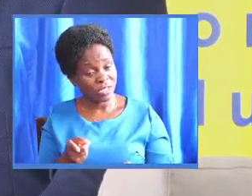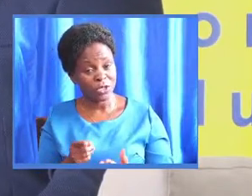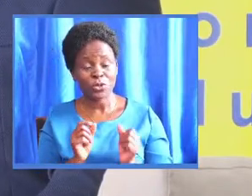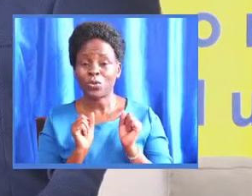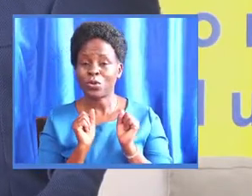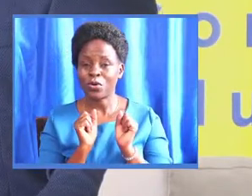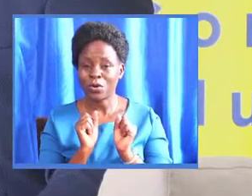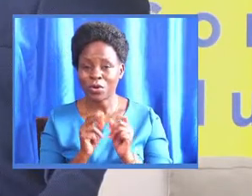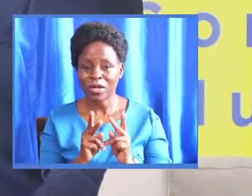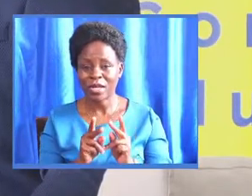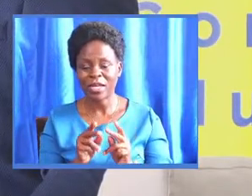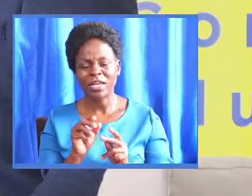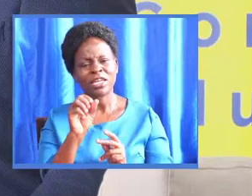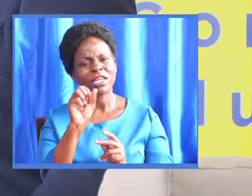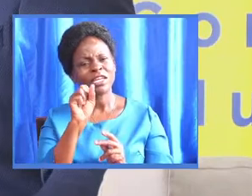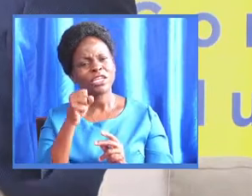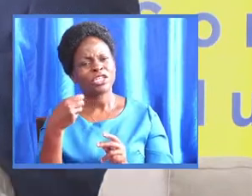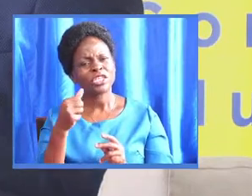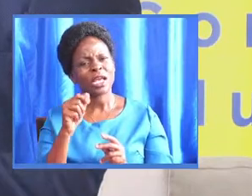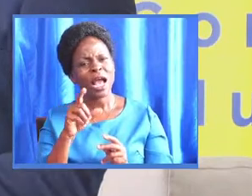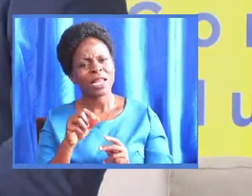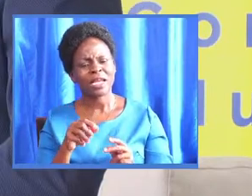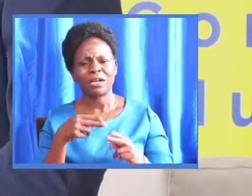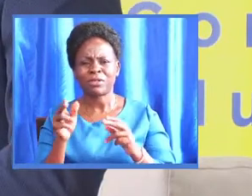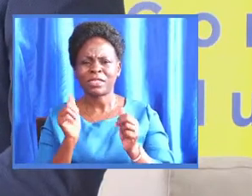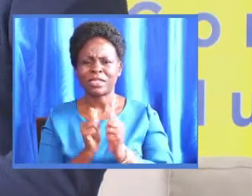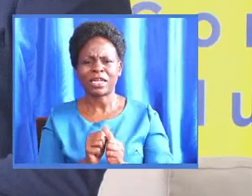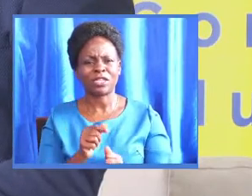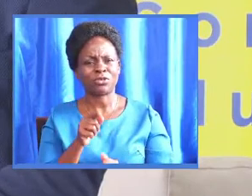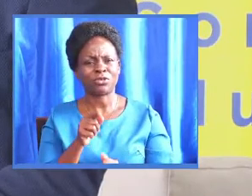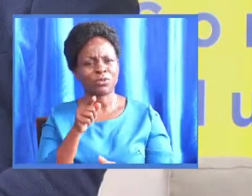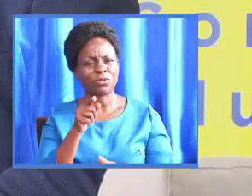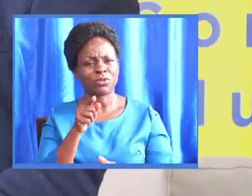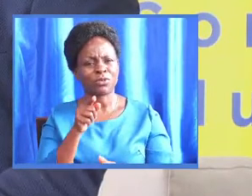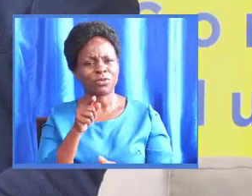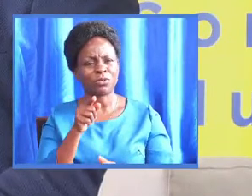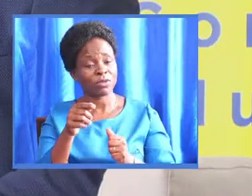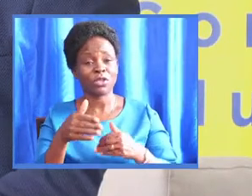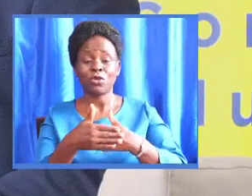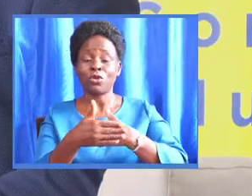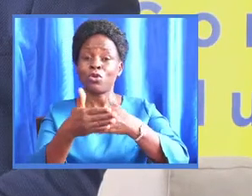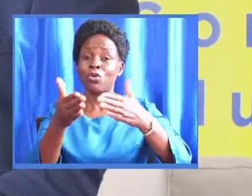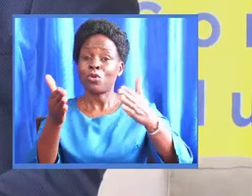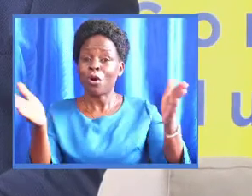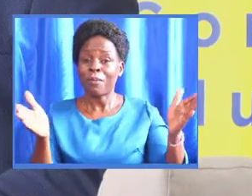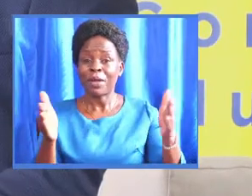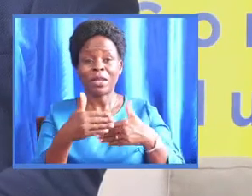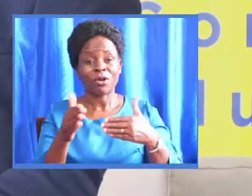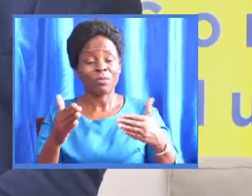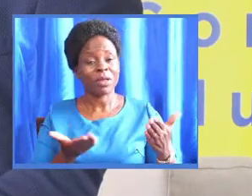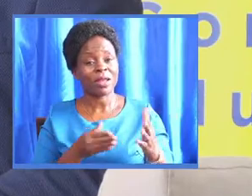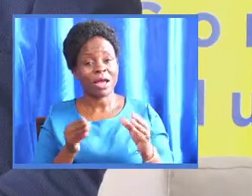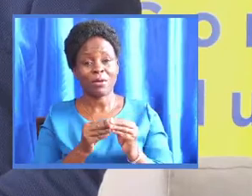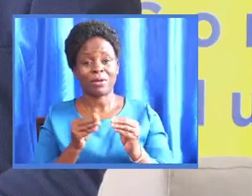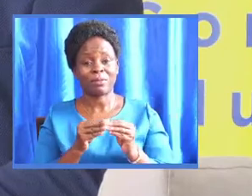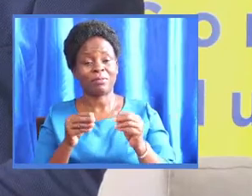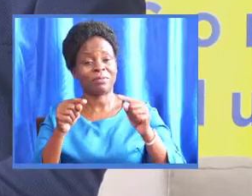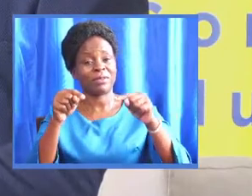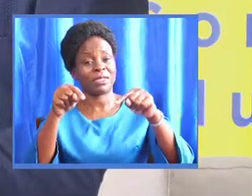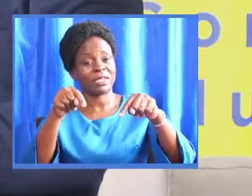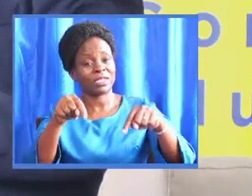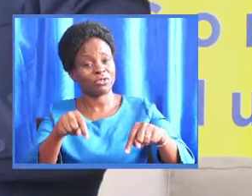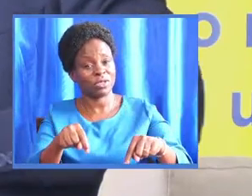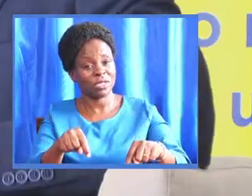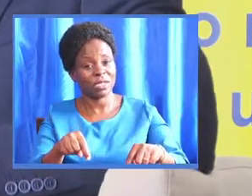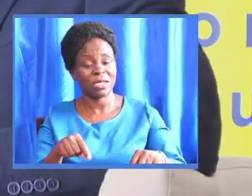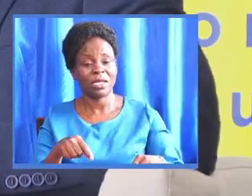right. Shirley, I will start with you. You will open up our meeting today. And